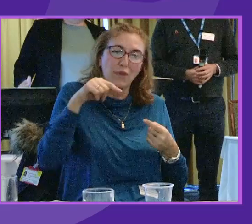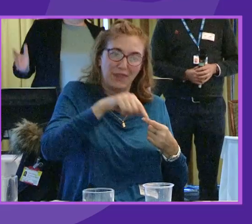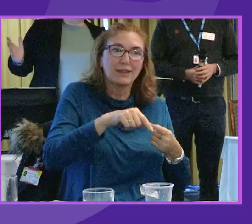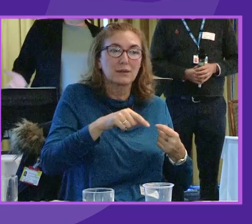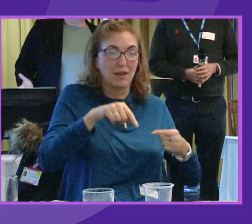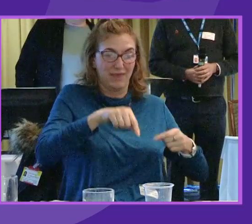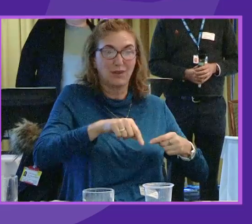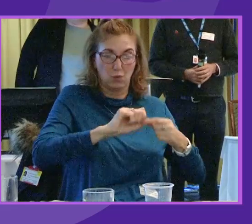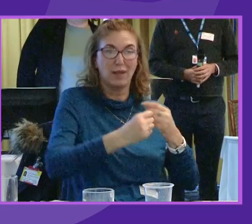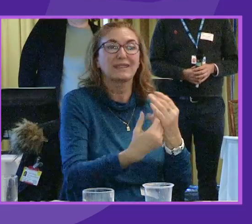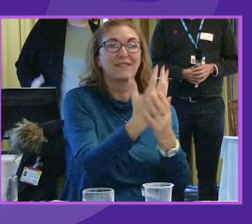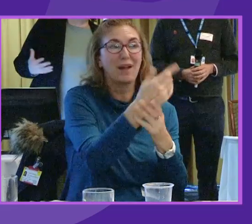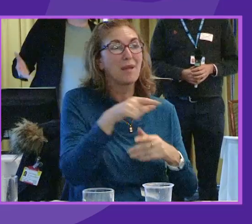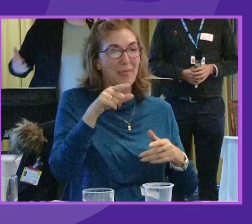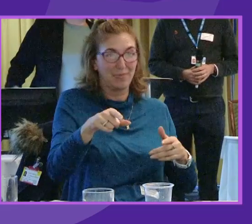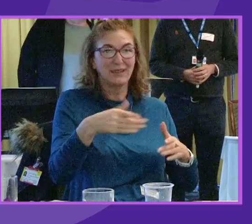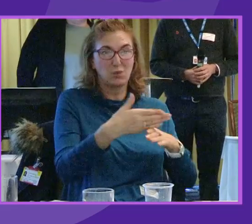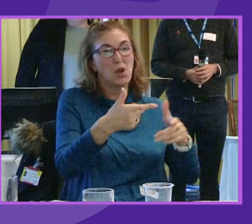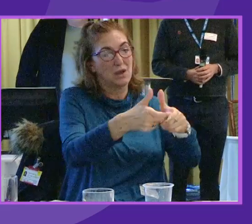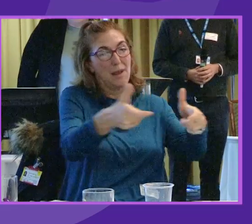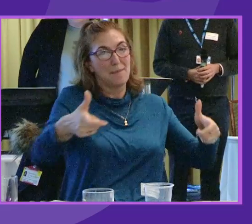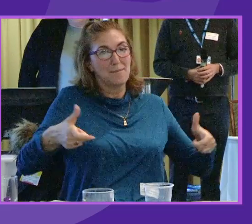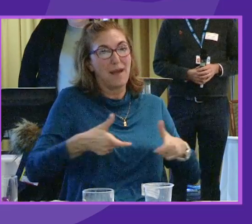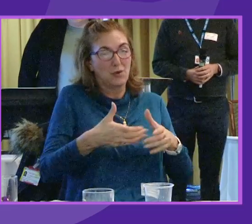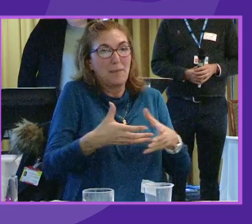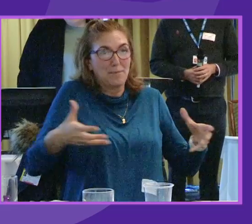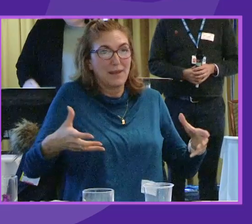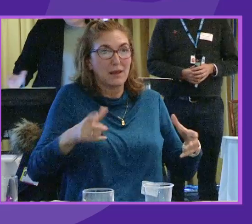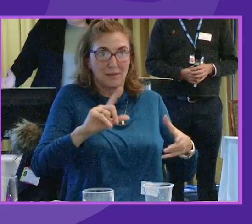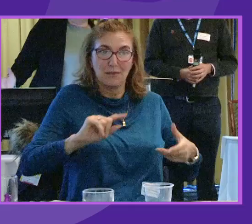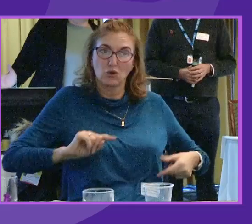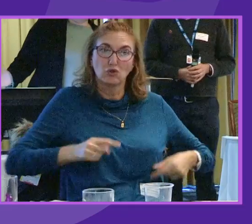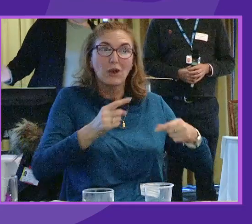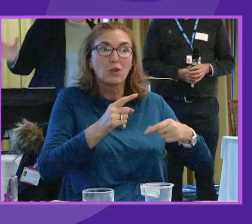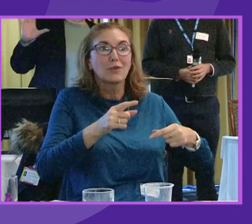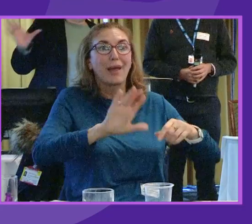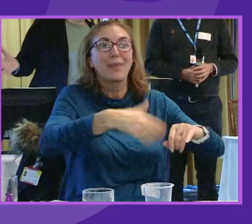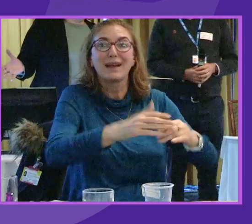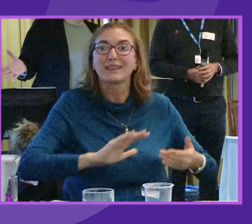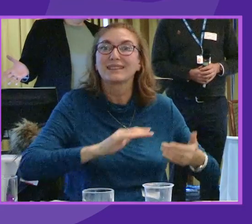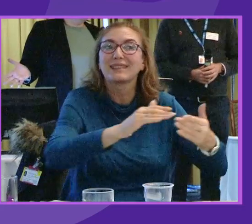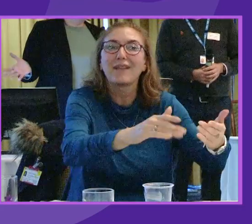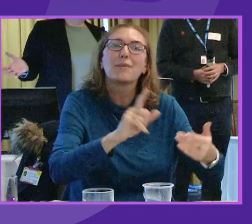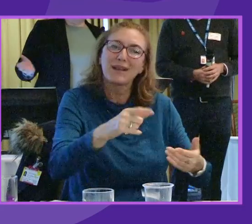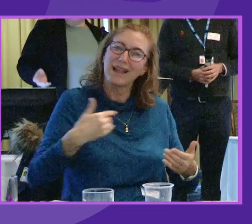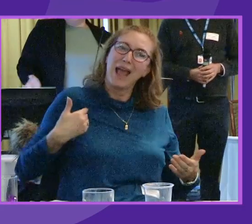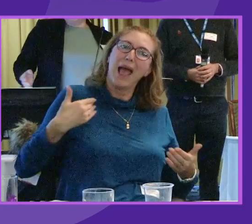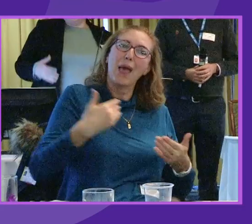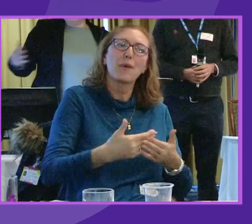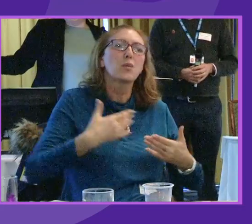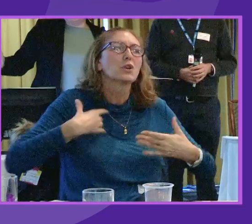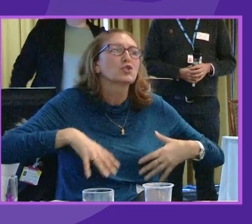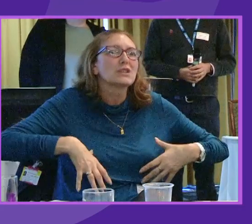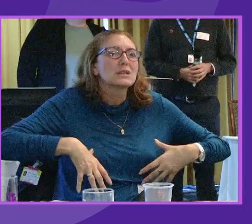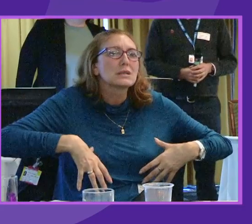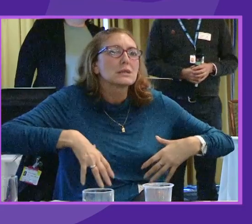kinds of information that's going to be used in this as it starts to develop, because it is a big package of work that's going to be quite quite challenging to deliver, really. So that's where we're up to,